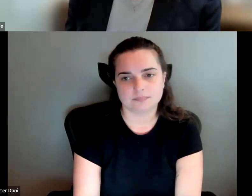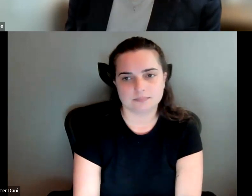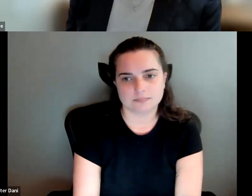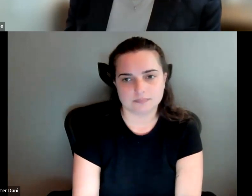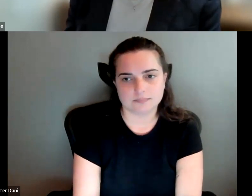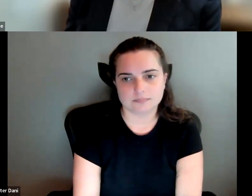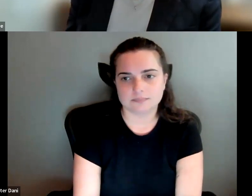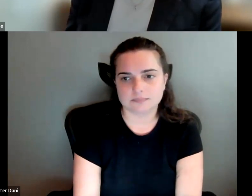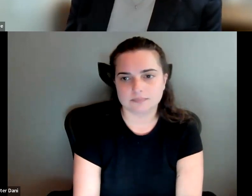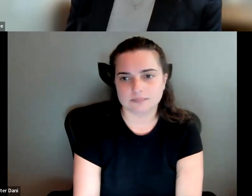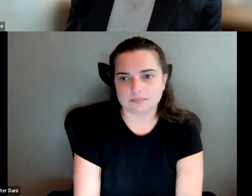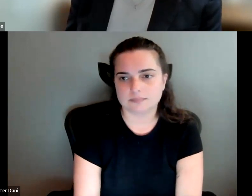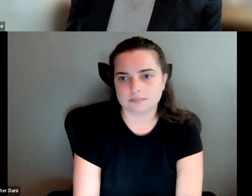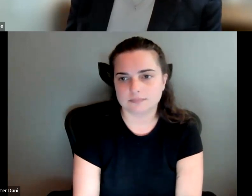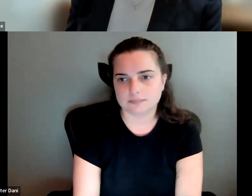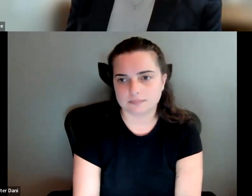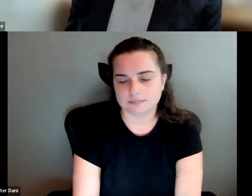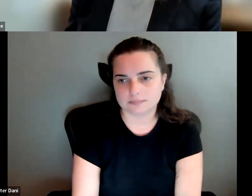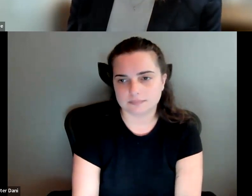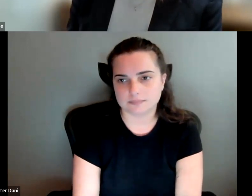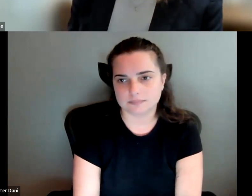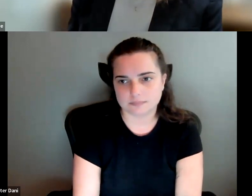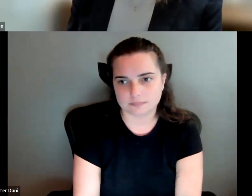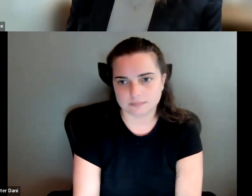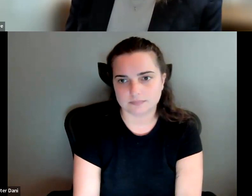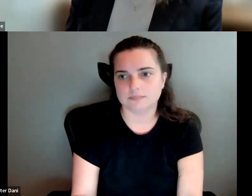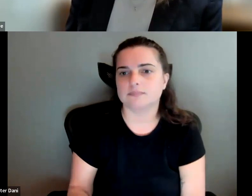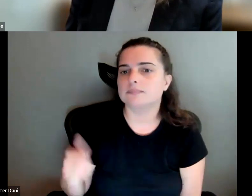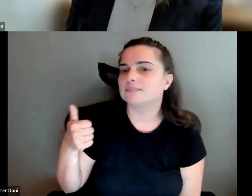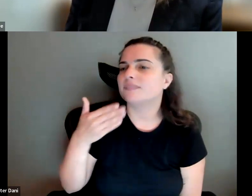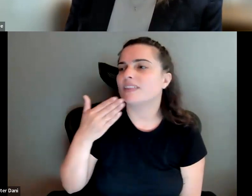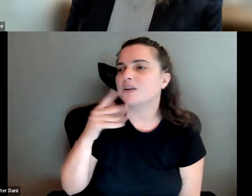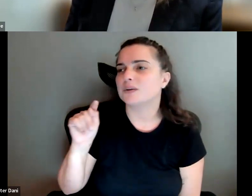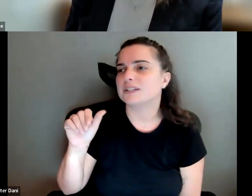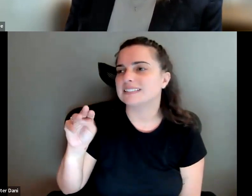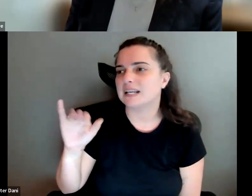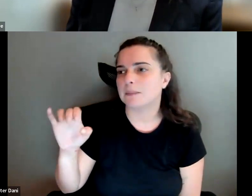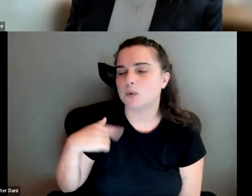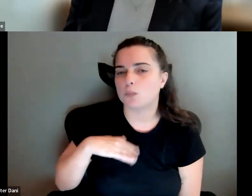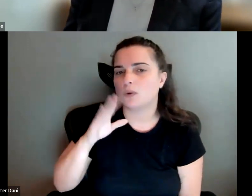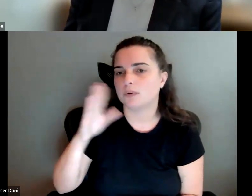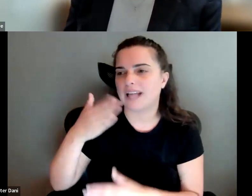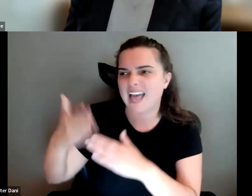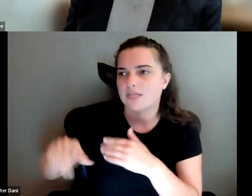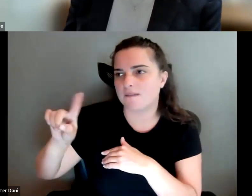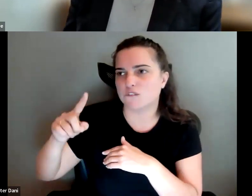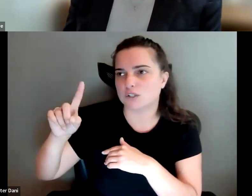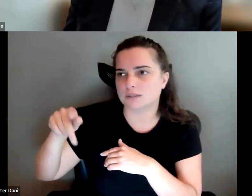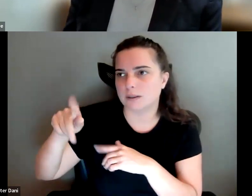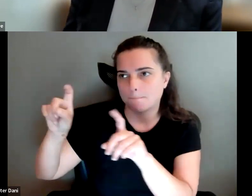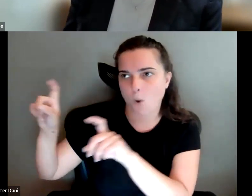thank you. Thanks for that, Tammy. I think we're going to go ahead and end this poll so we can get up our second poll before people start to drop off.